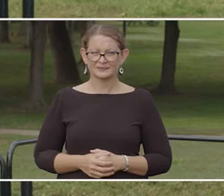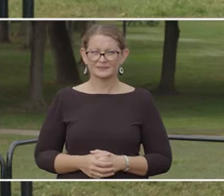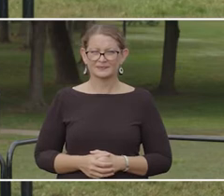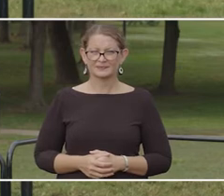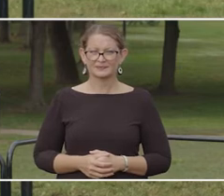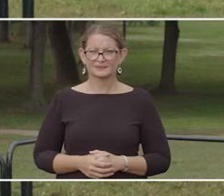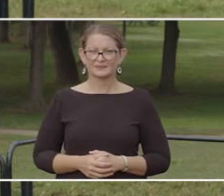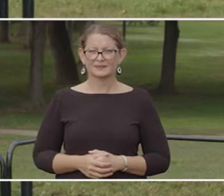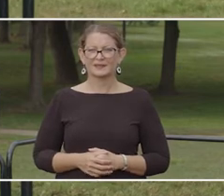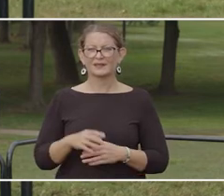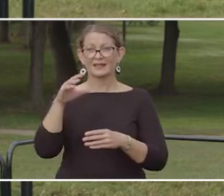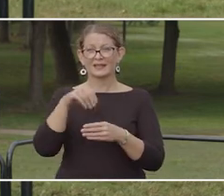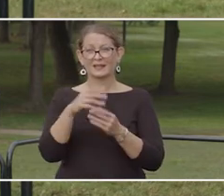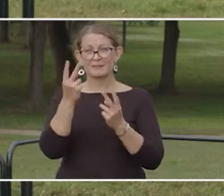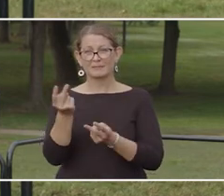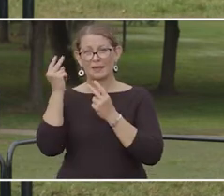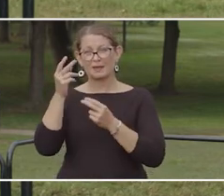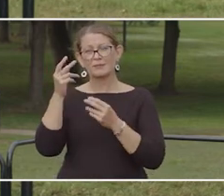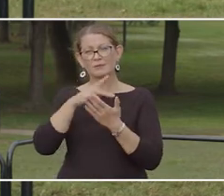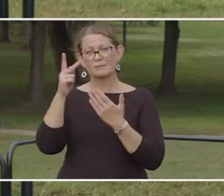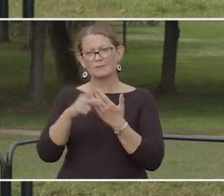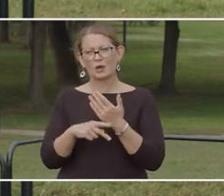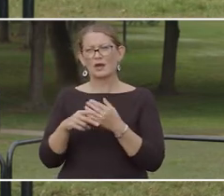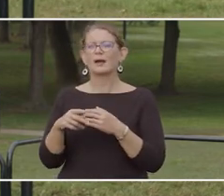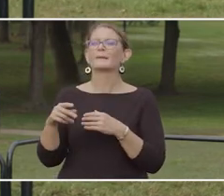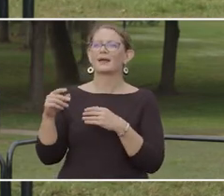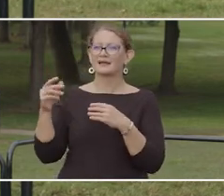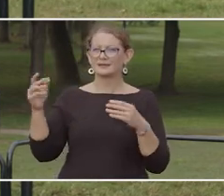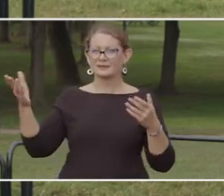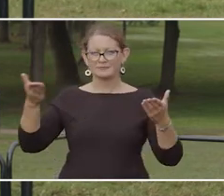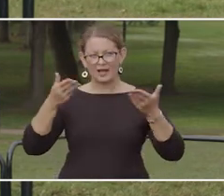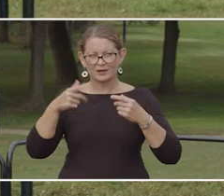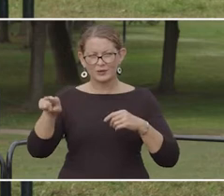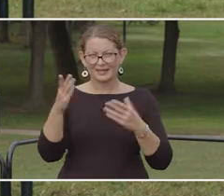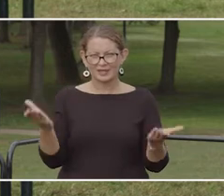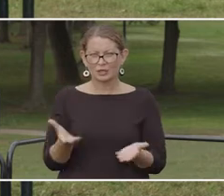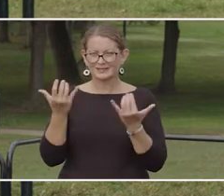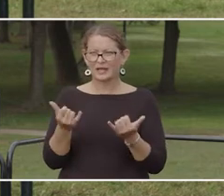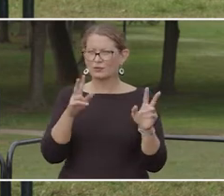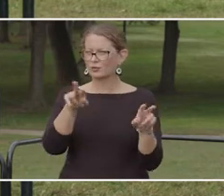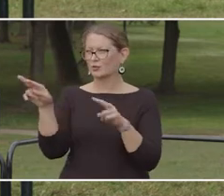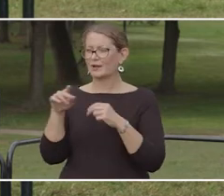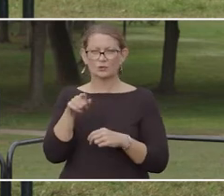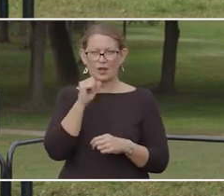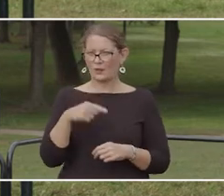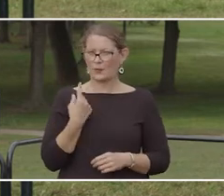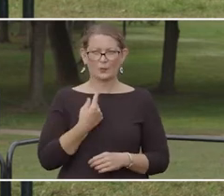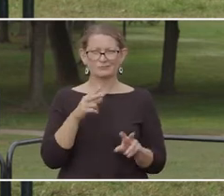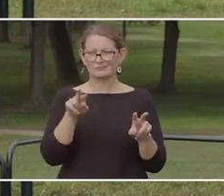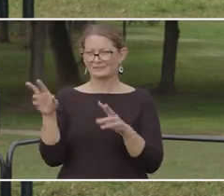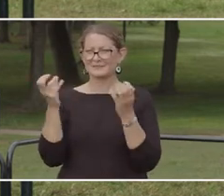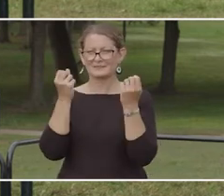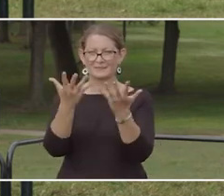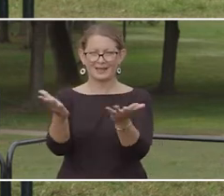The In Memory program has brought you all together here today. So look around, you are not alone. We